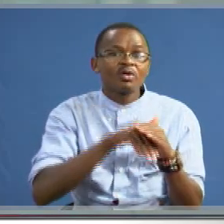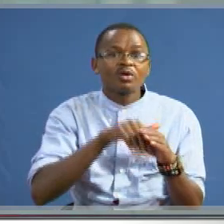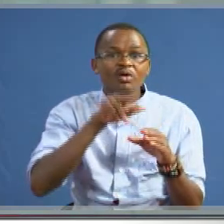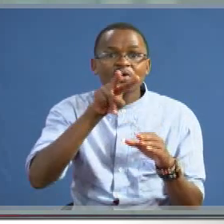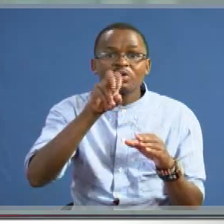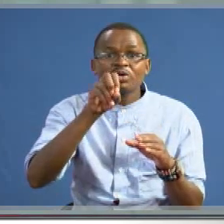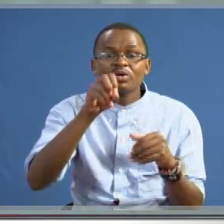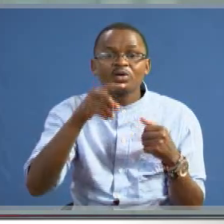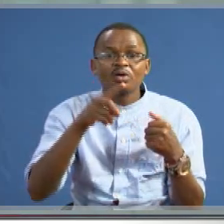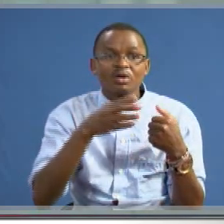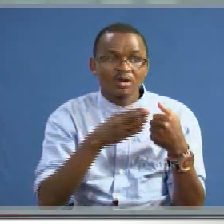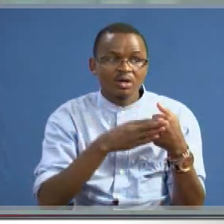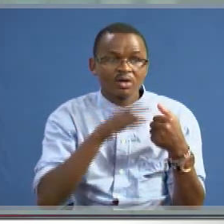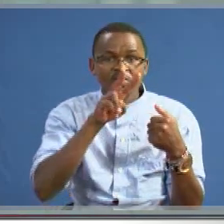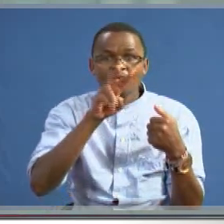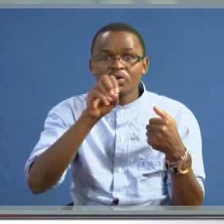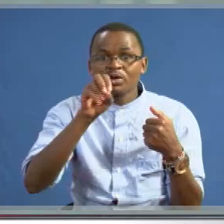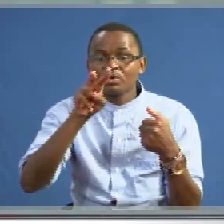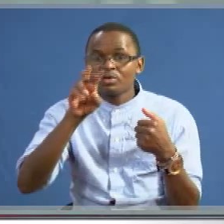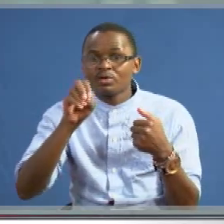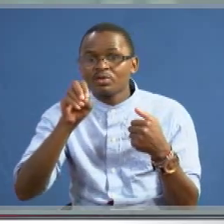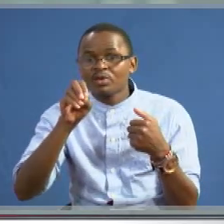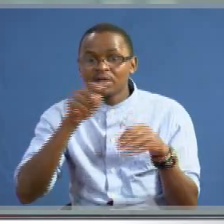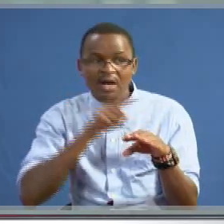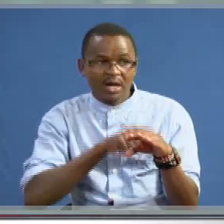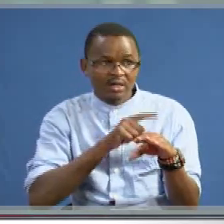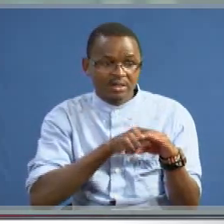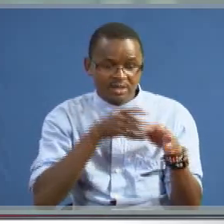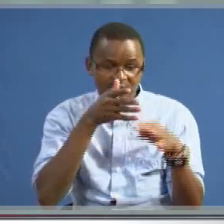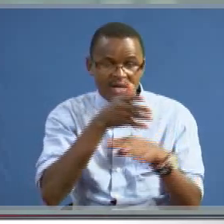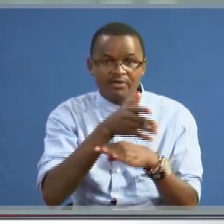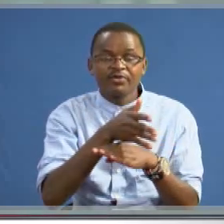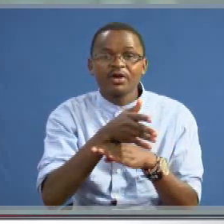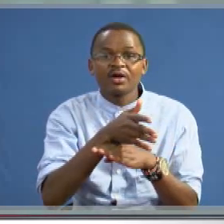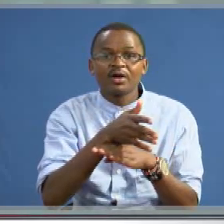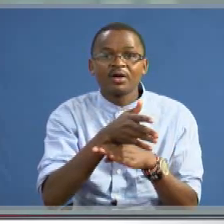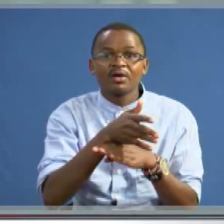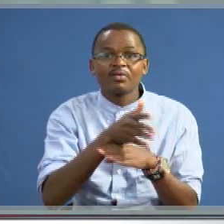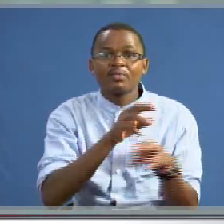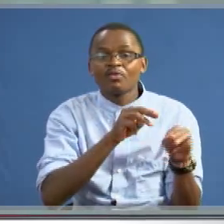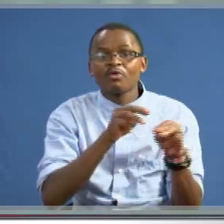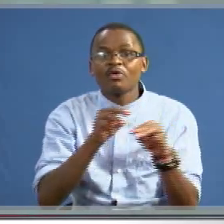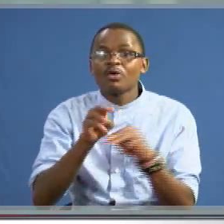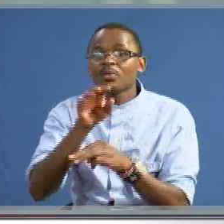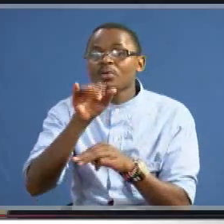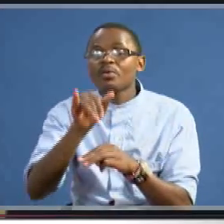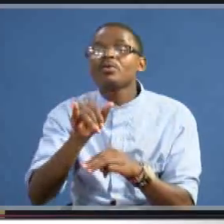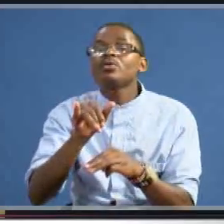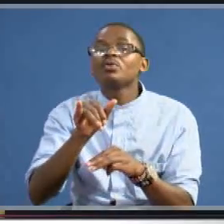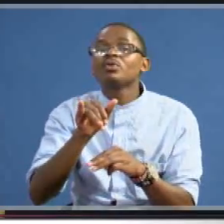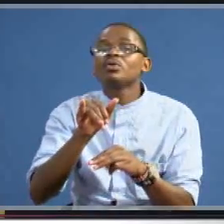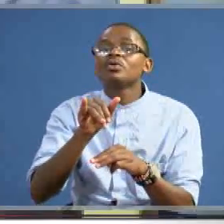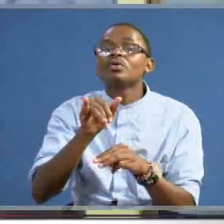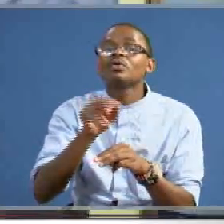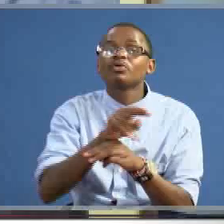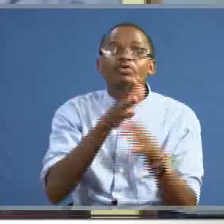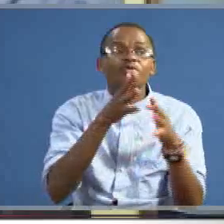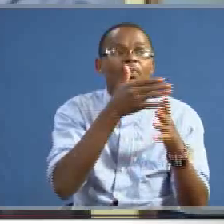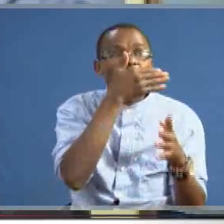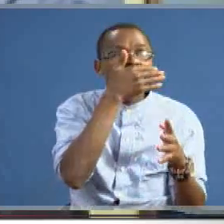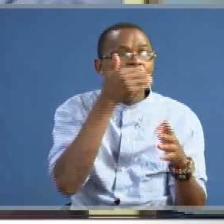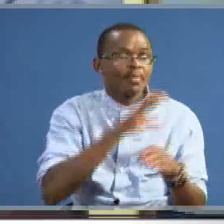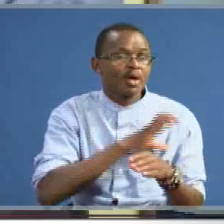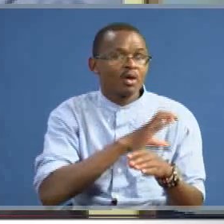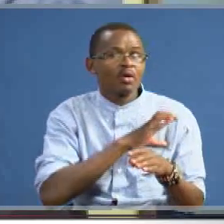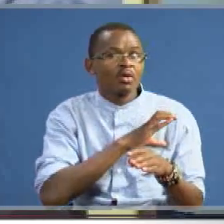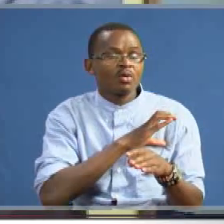2019 2020 period these after a derived movement by the consumers best own